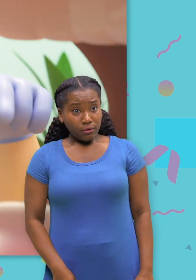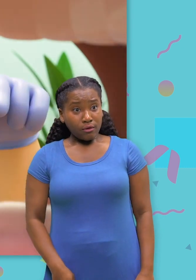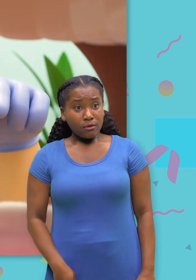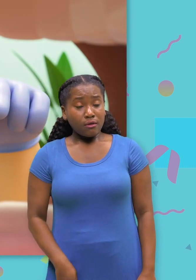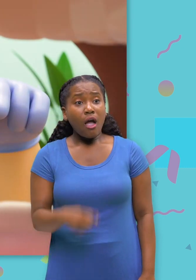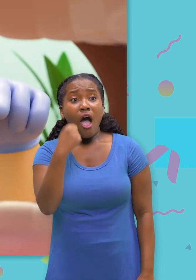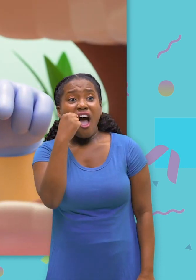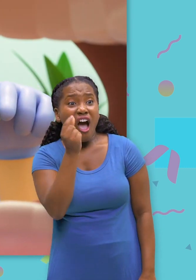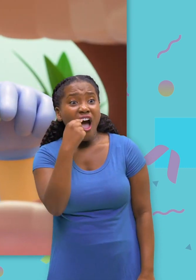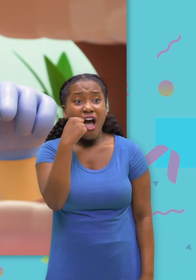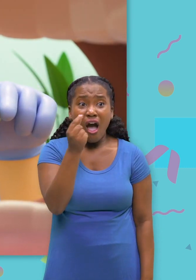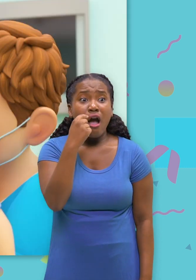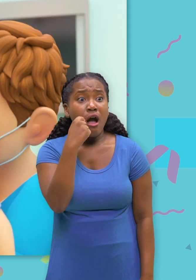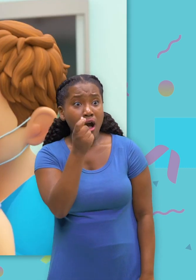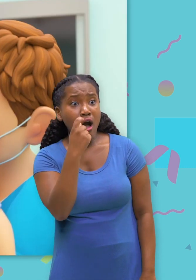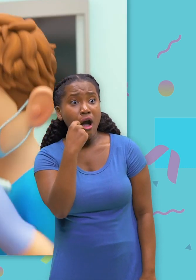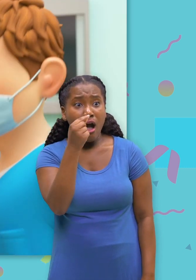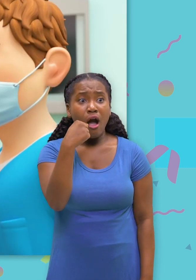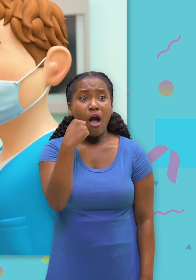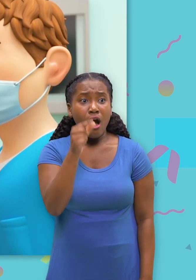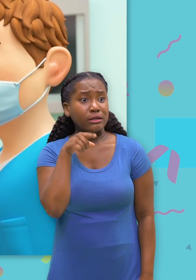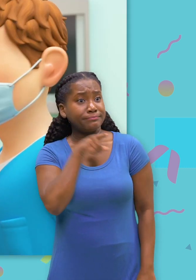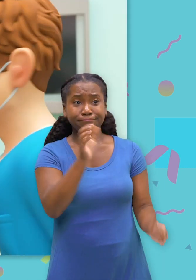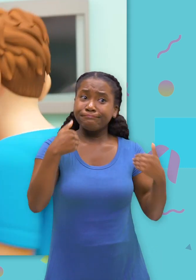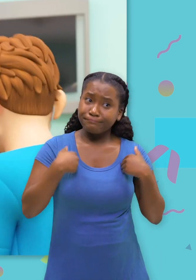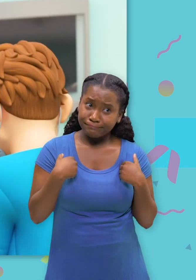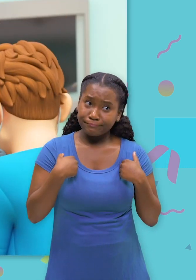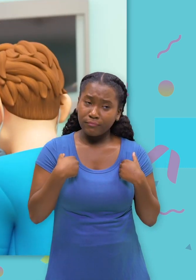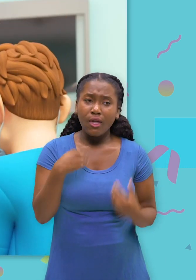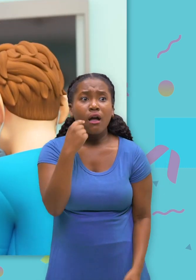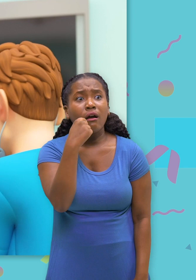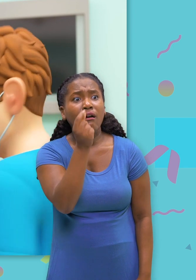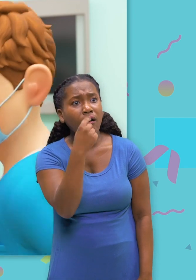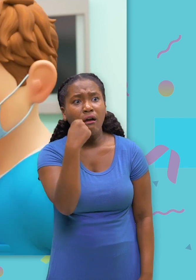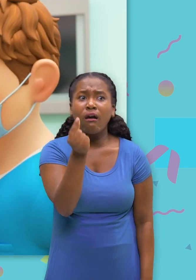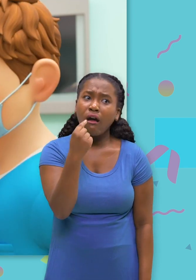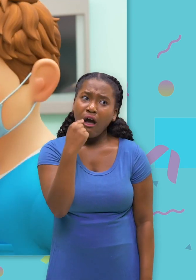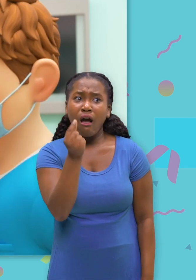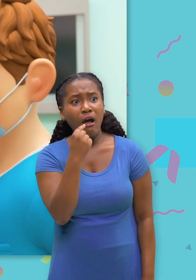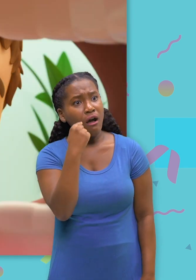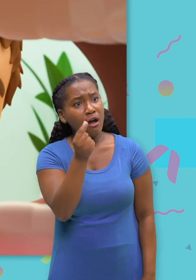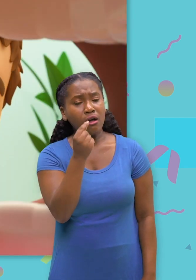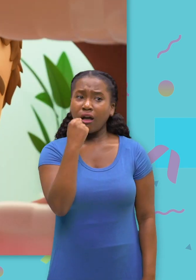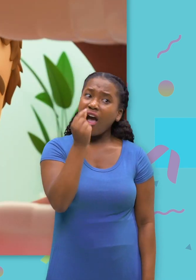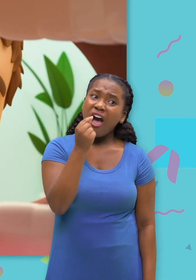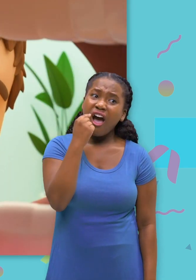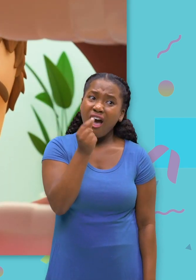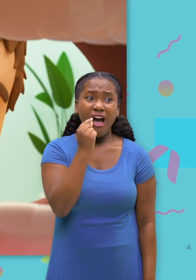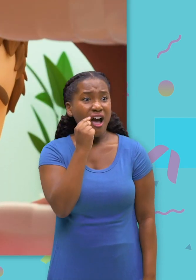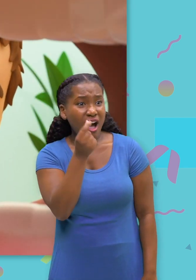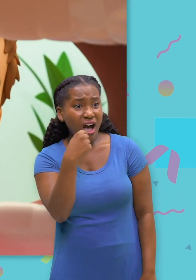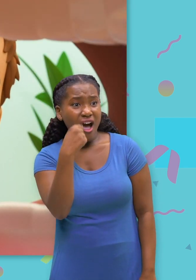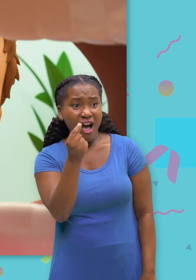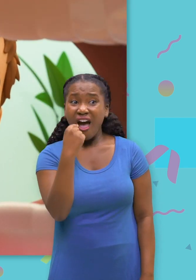there? Wobbly tooth. Wobbly tooth. You've got a wobbly